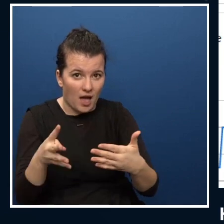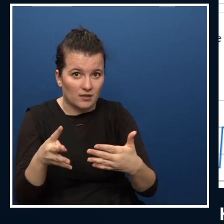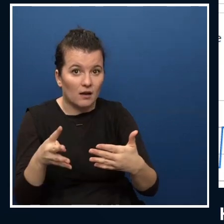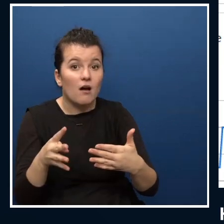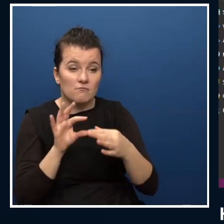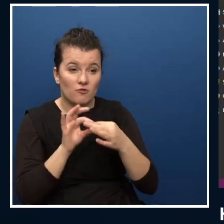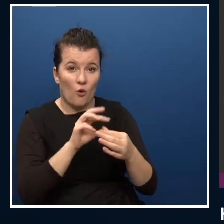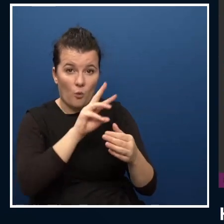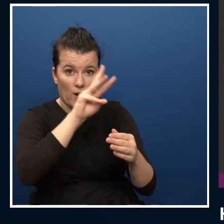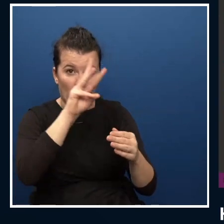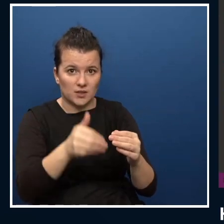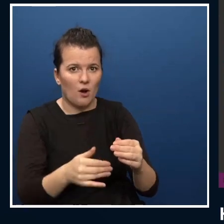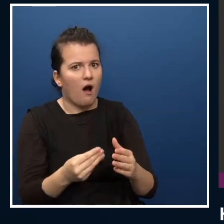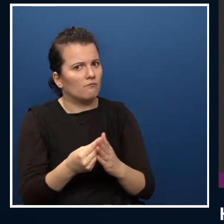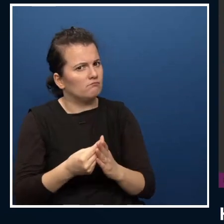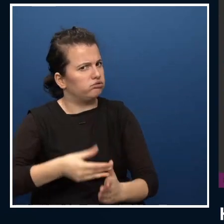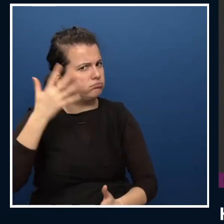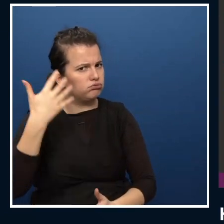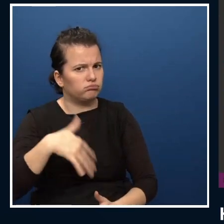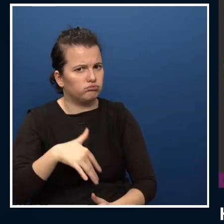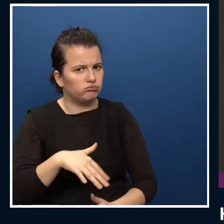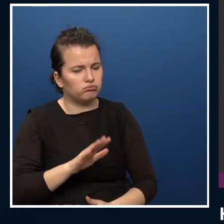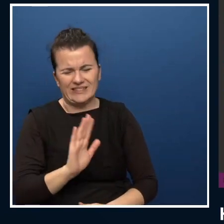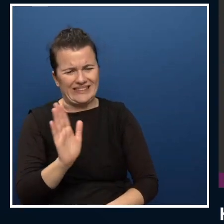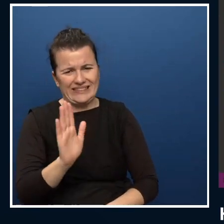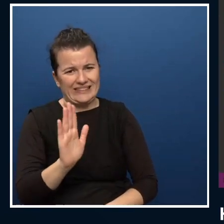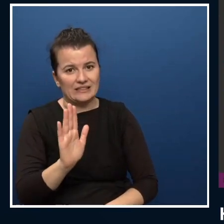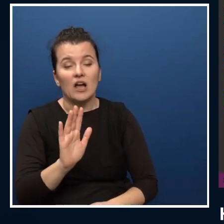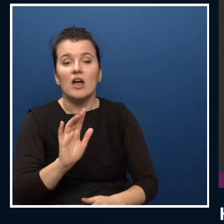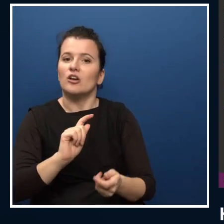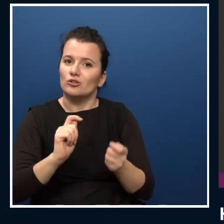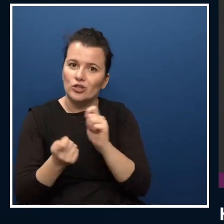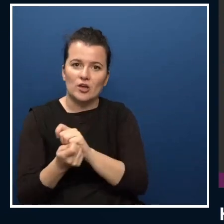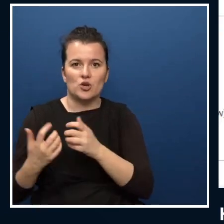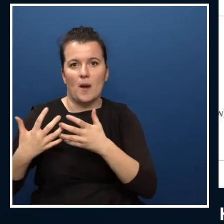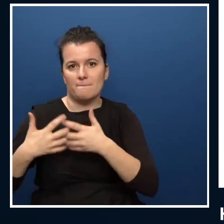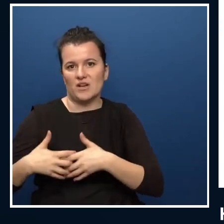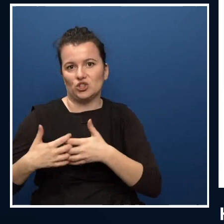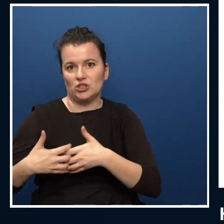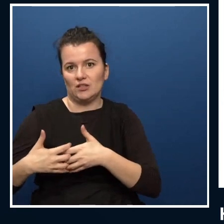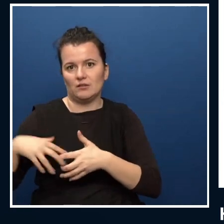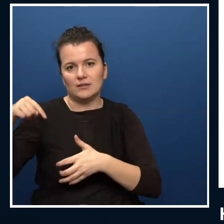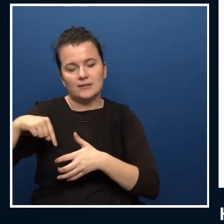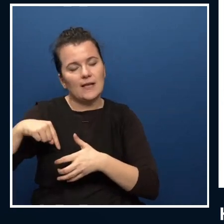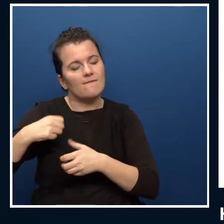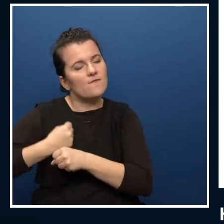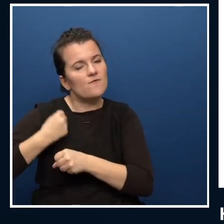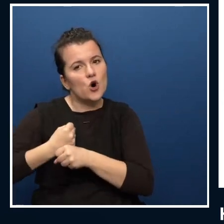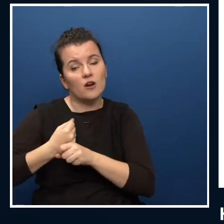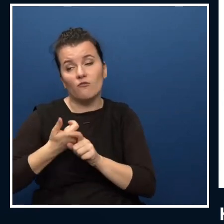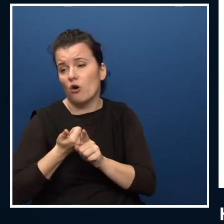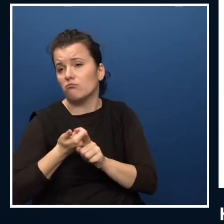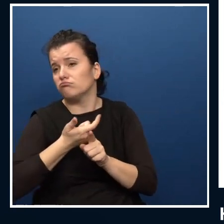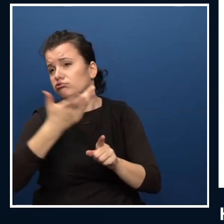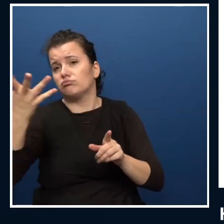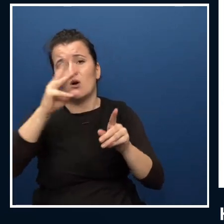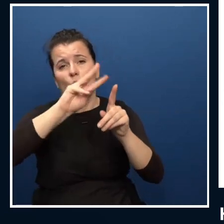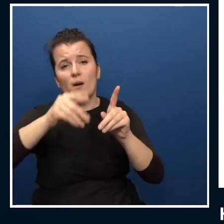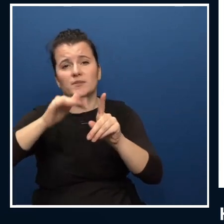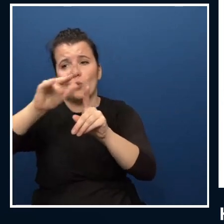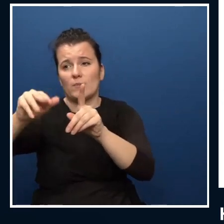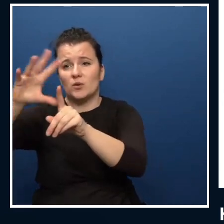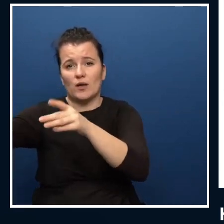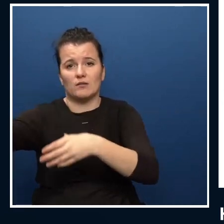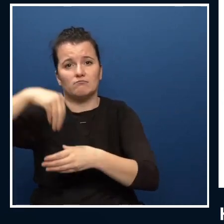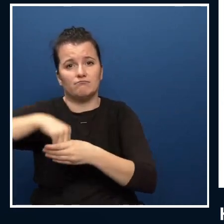my opinion, we should make these machines work as hard as possible. If we look here, I'm using about 50% of my memory,